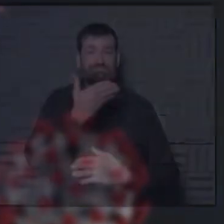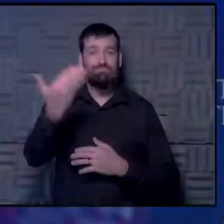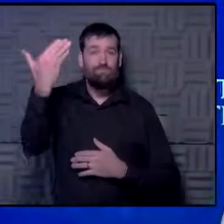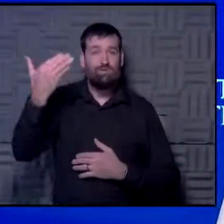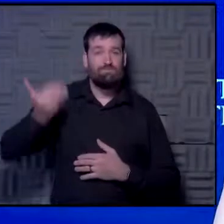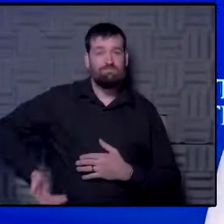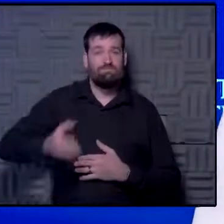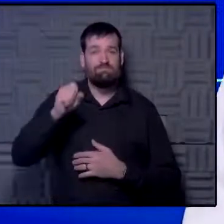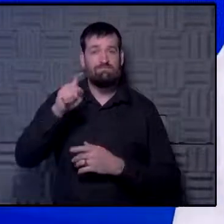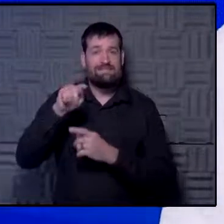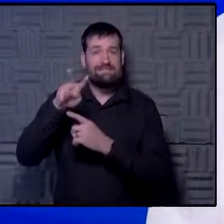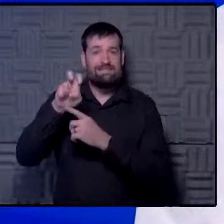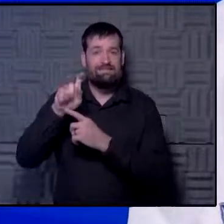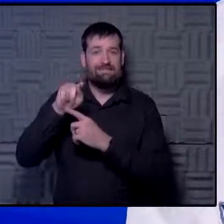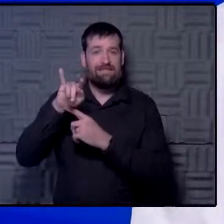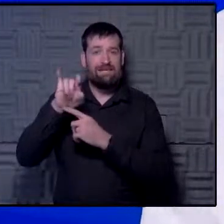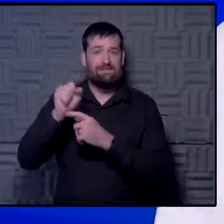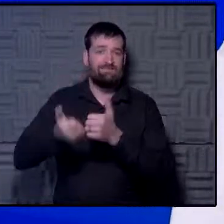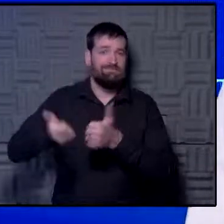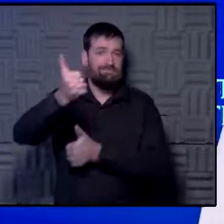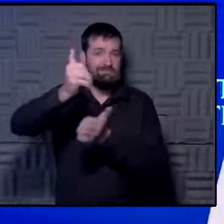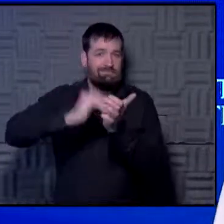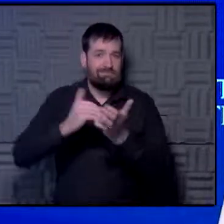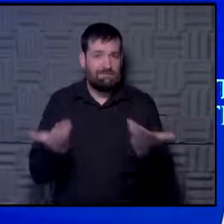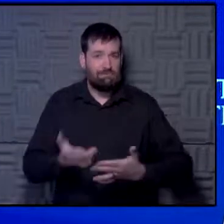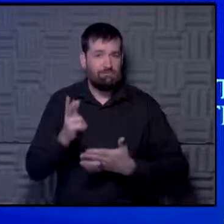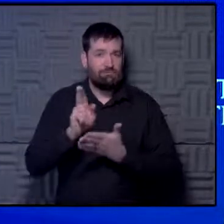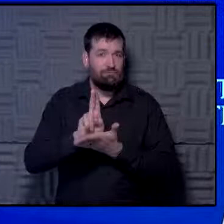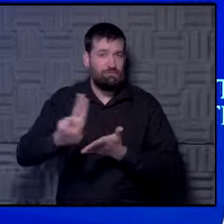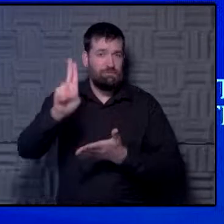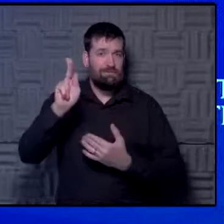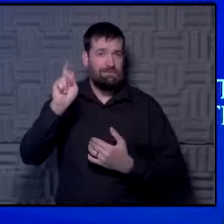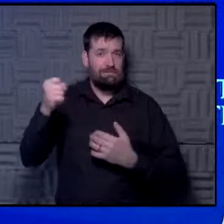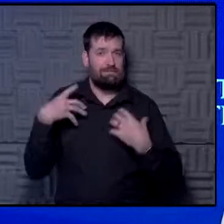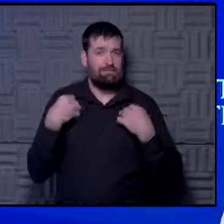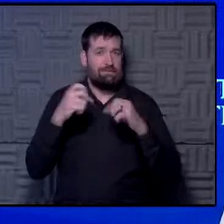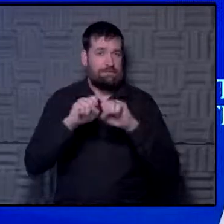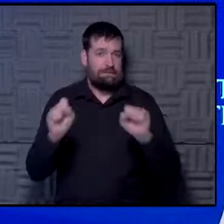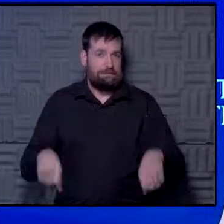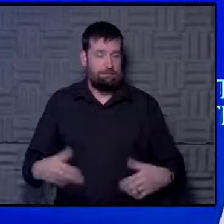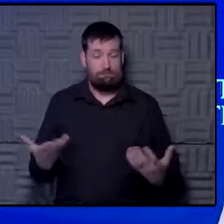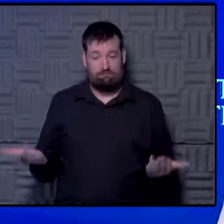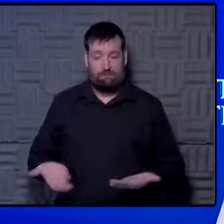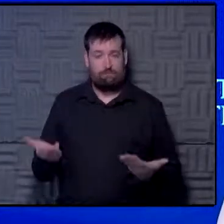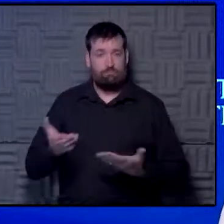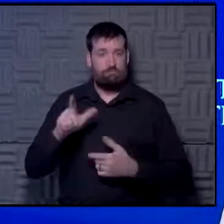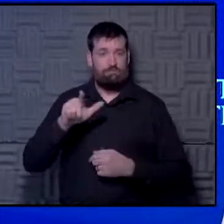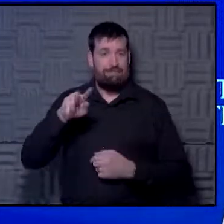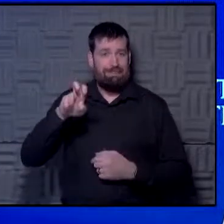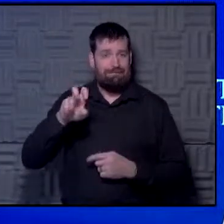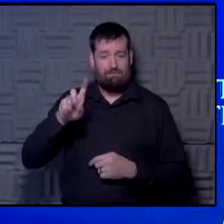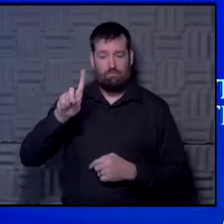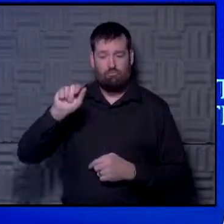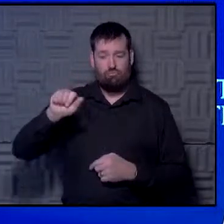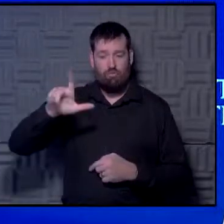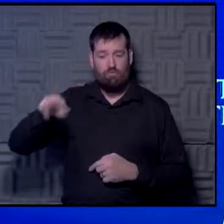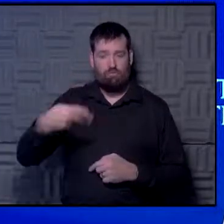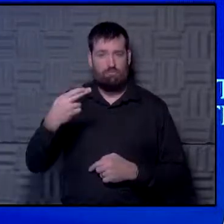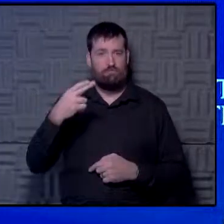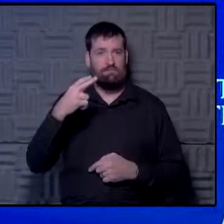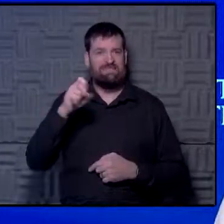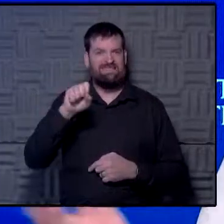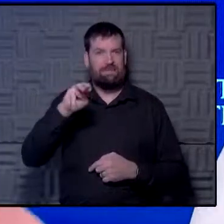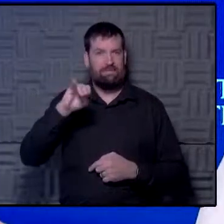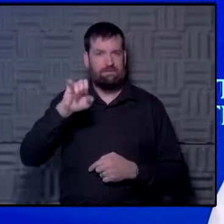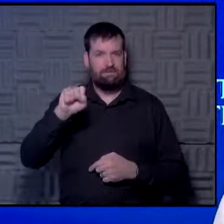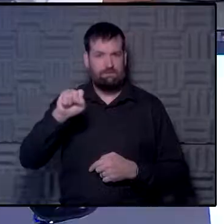Good morning. This is Steve Stites, the Chief Medical Officer here at the University of Kansas Health System, broadcasting live with you from the Dolph Simons Family Studio.